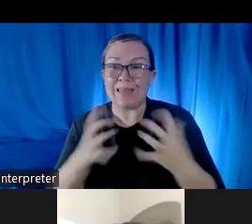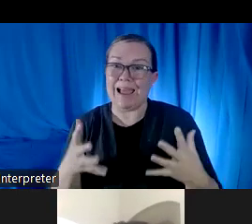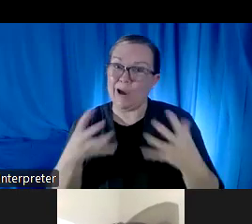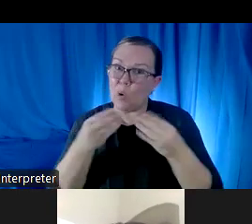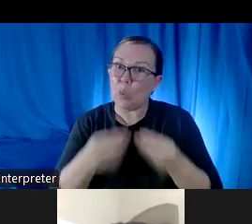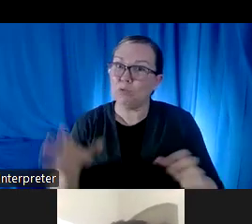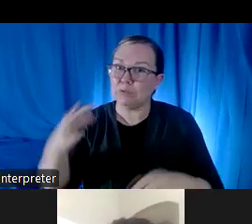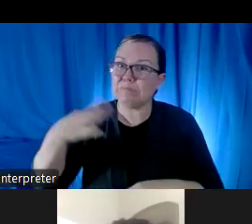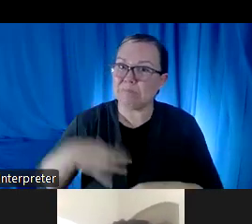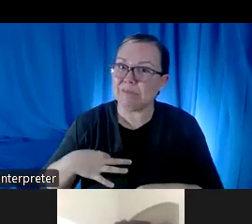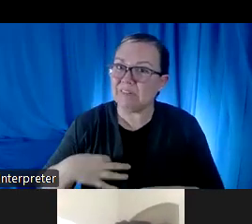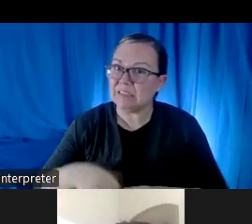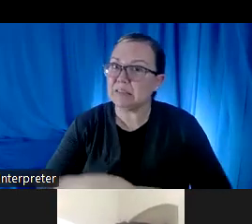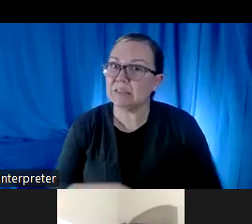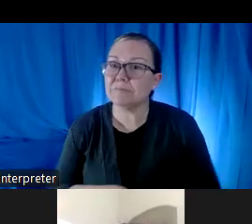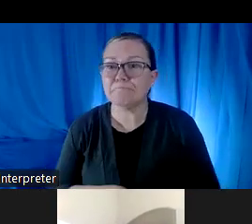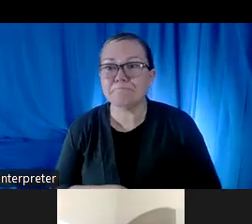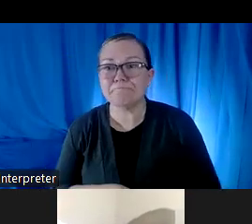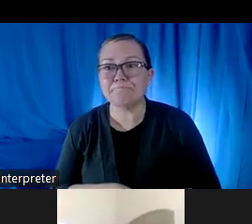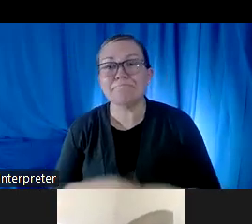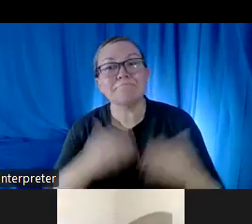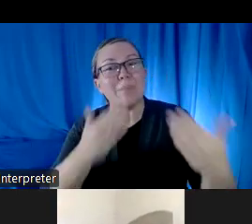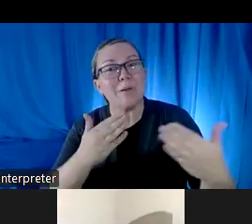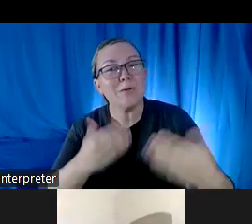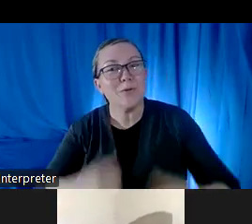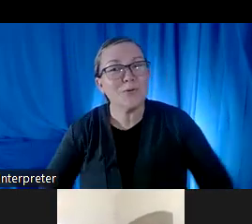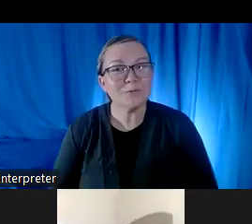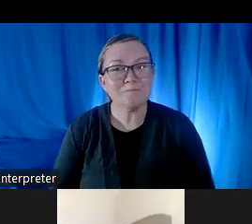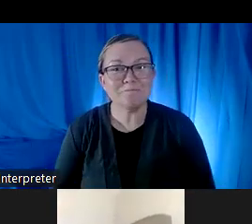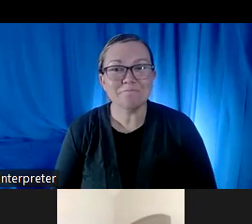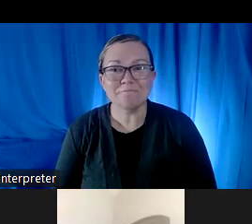their benefits. Thank you.